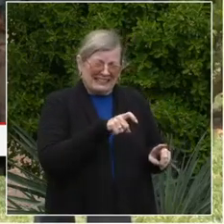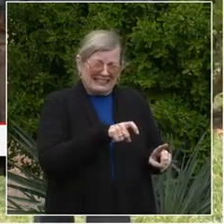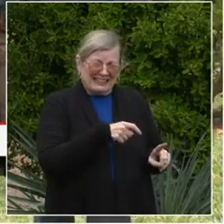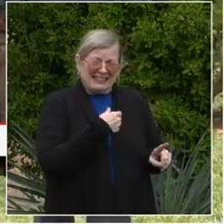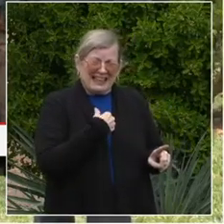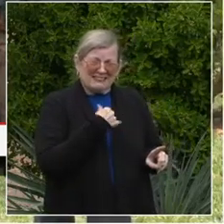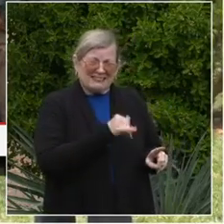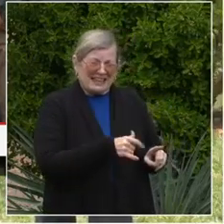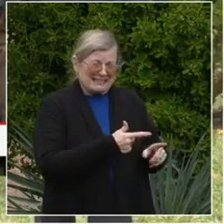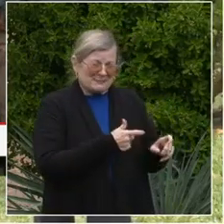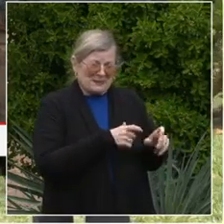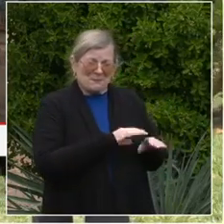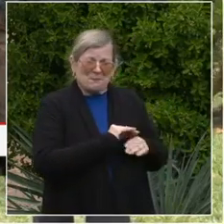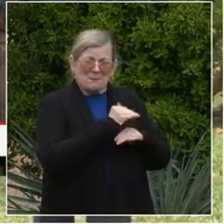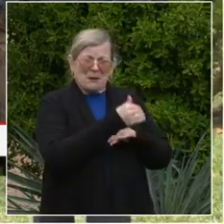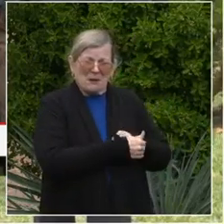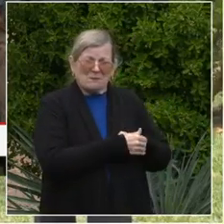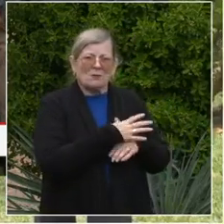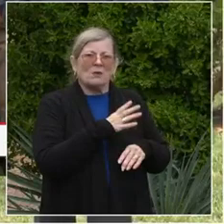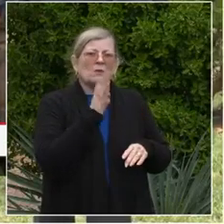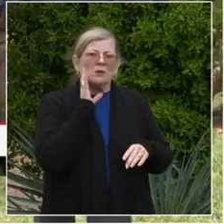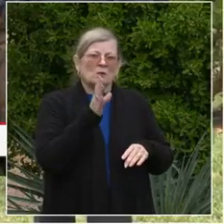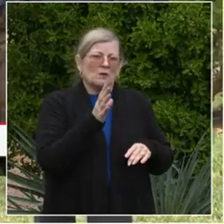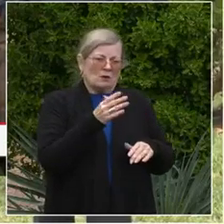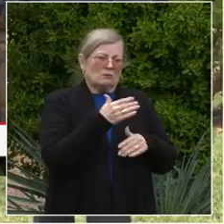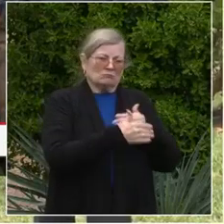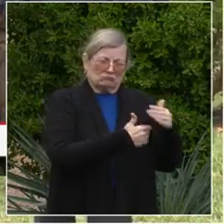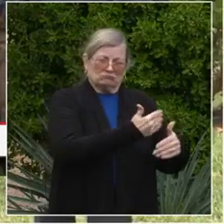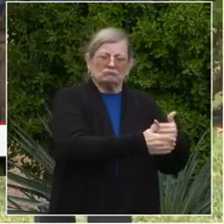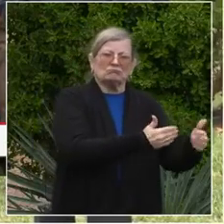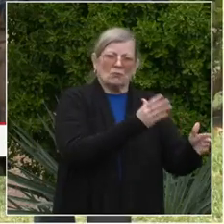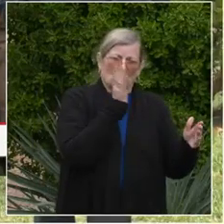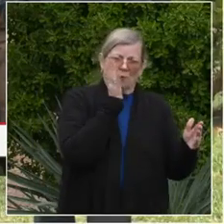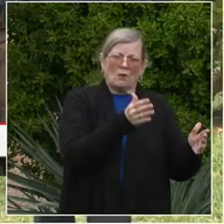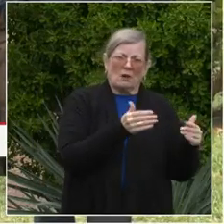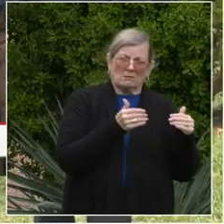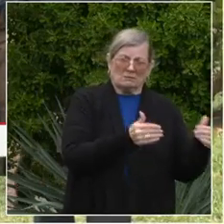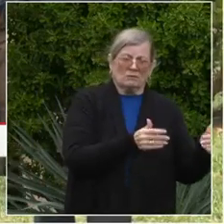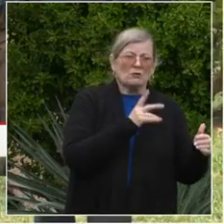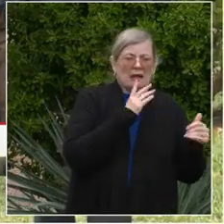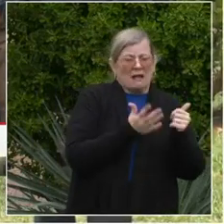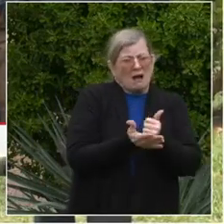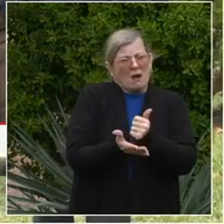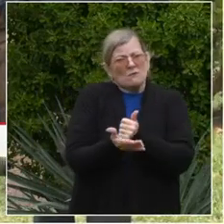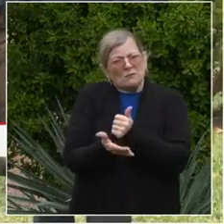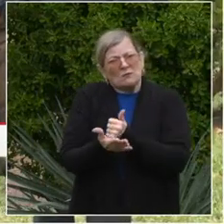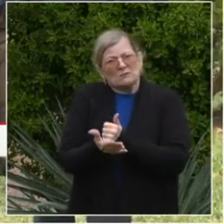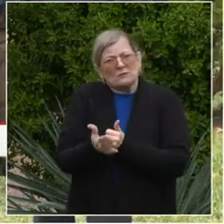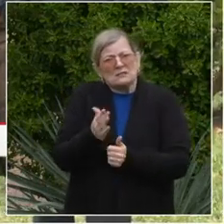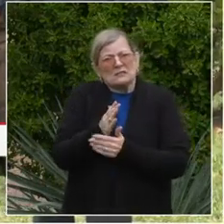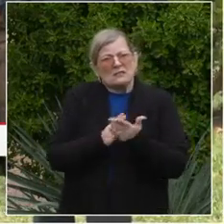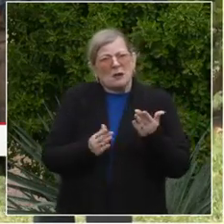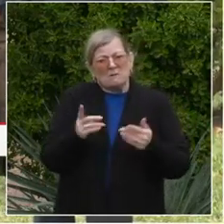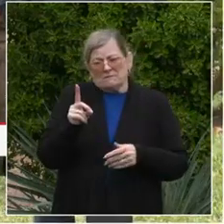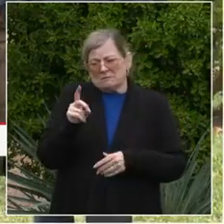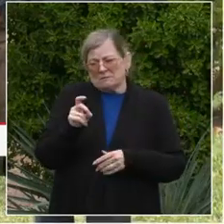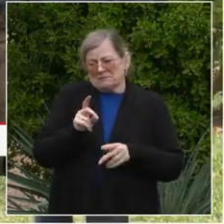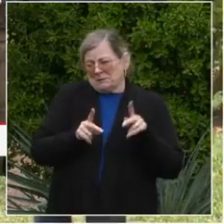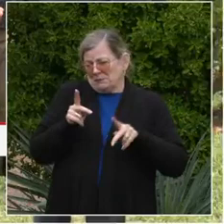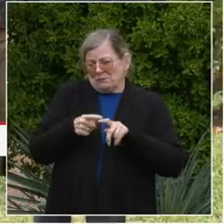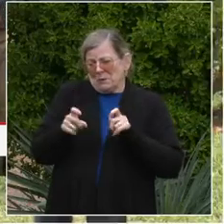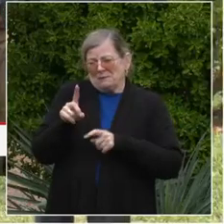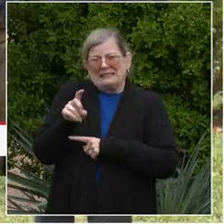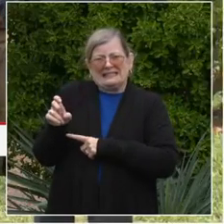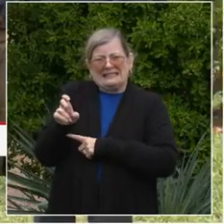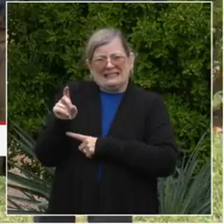that is how we will proceed. So it is helpful, however, when we have somebody from Ddot coming out to do an assessment,